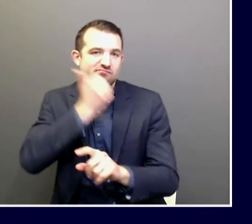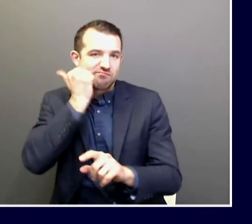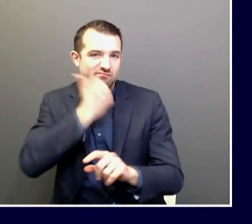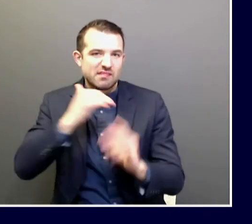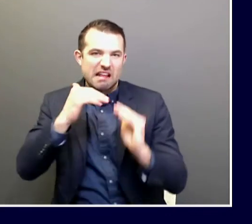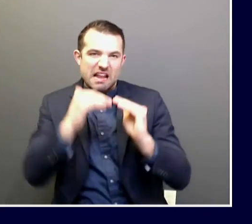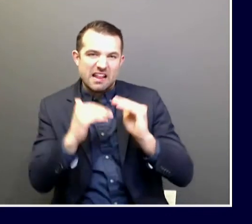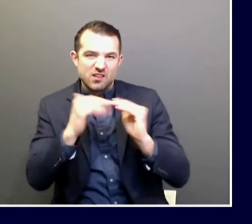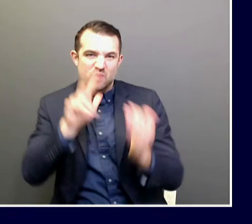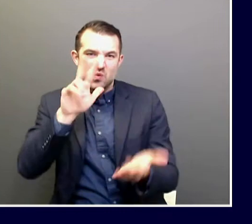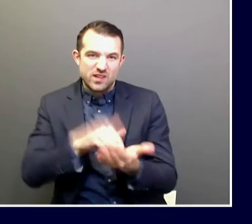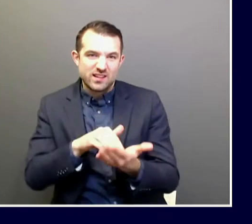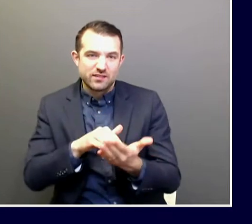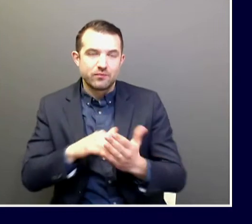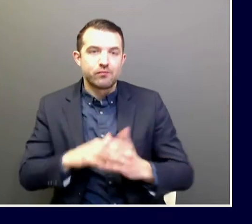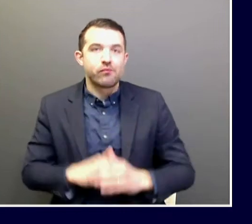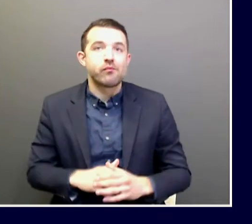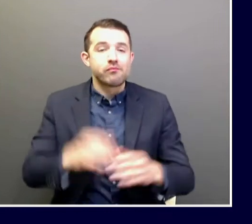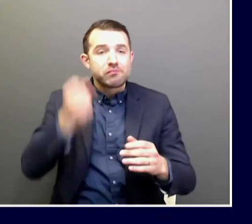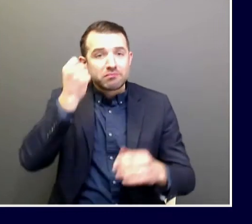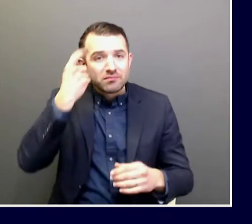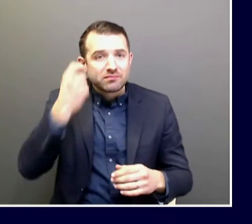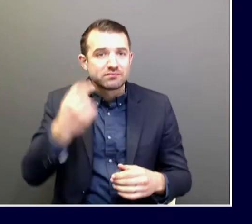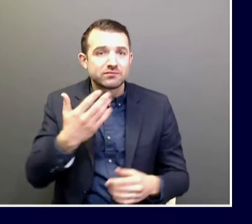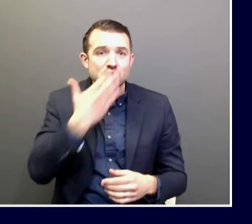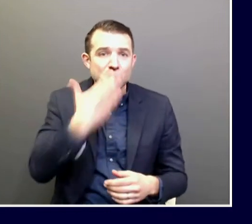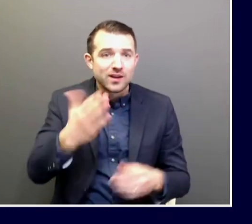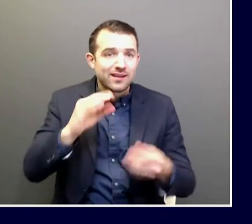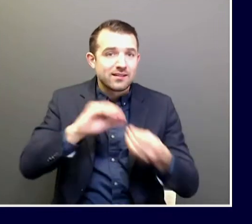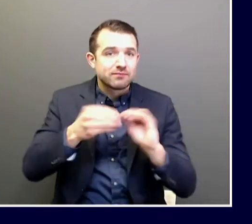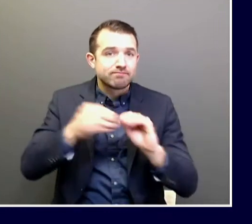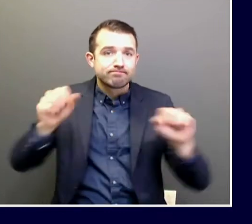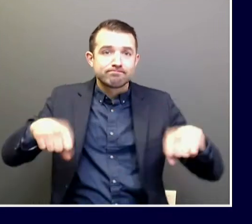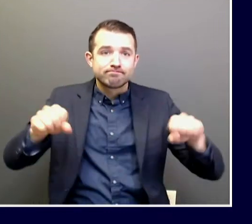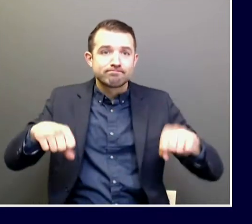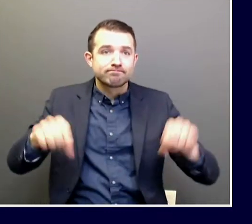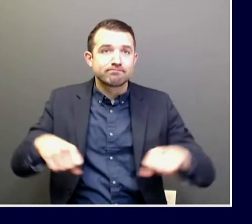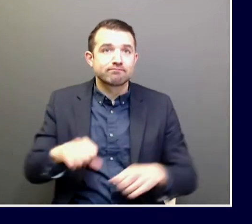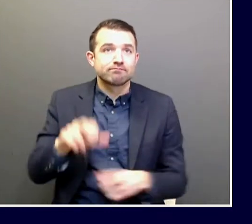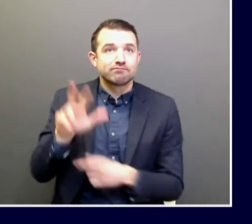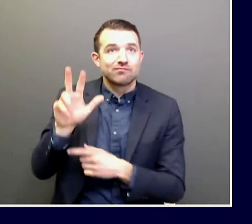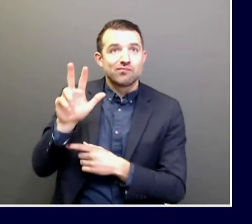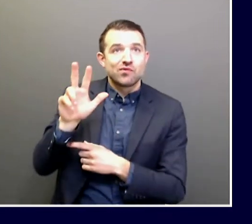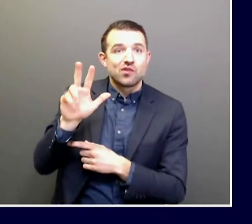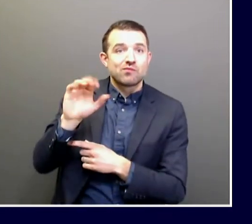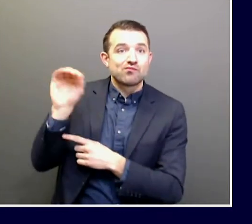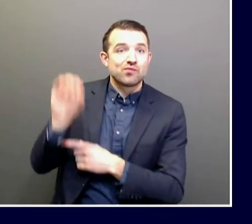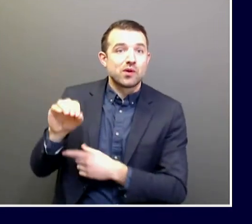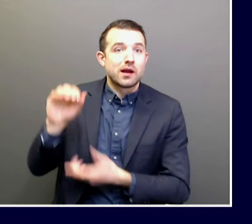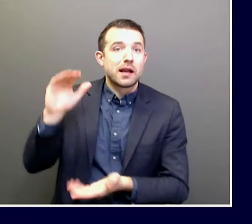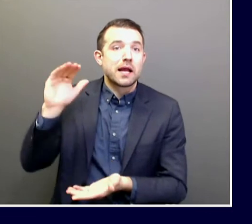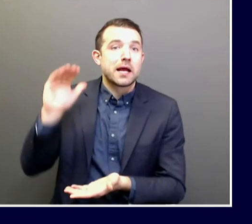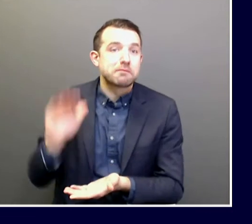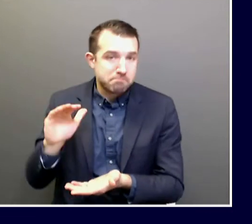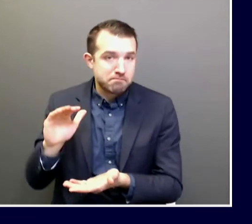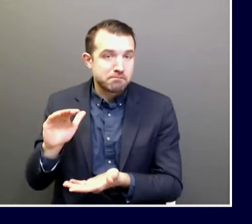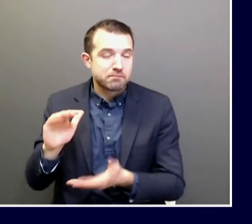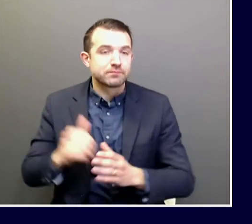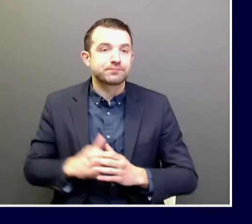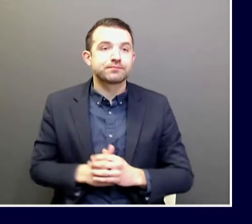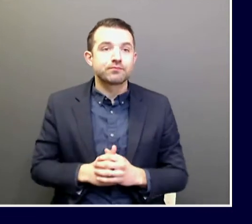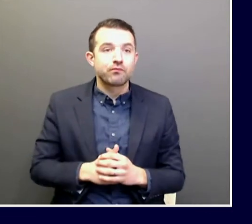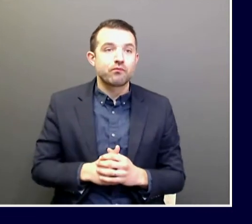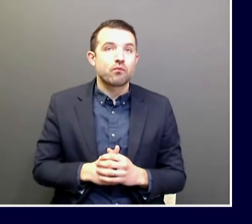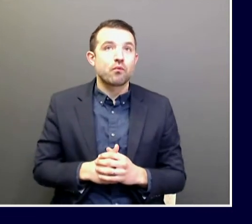of vaccinations, although it is down 35% just in the past week and about 47% over the past